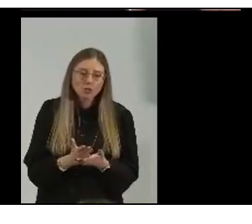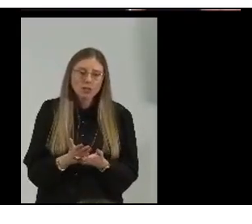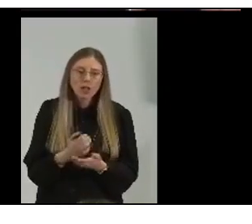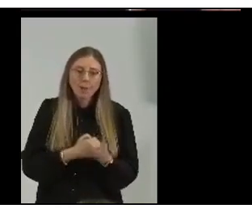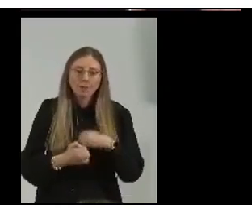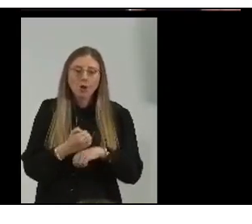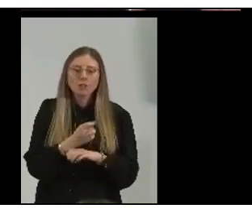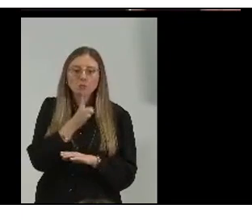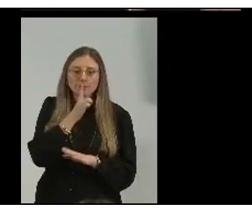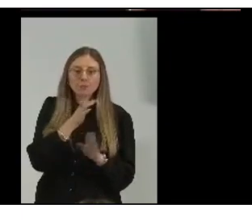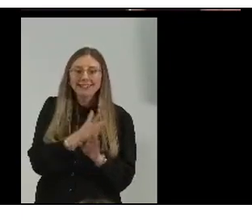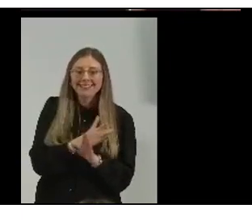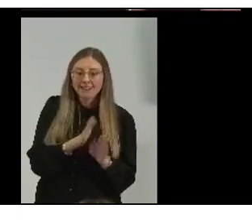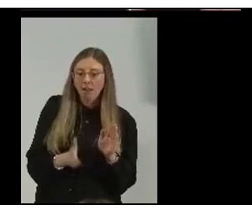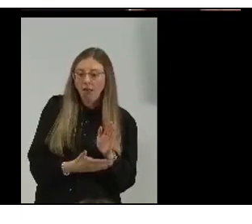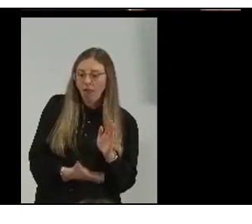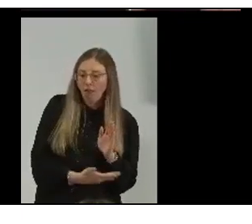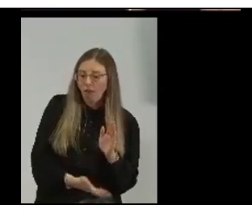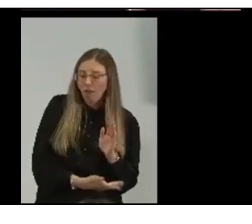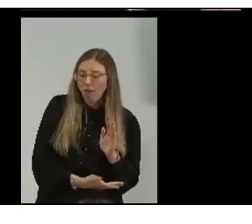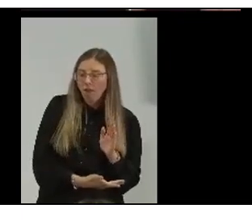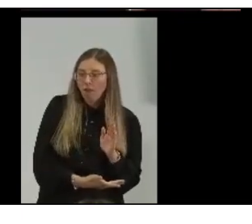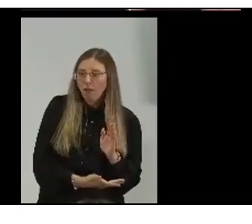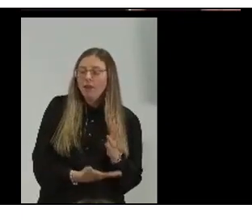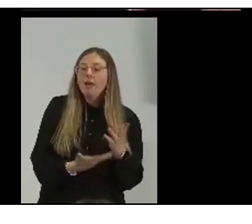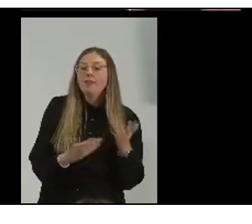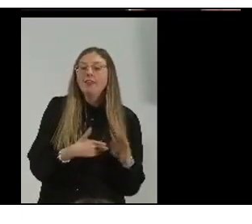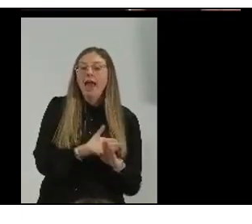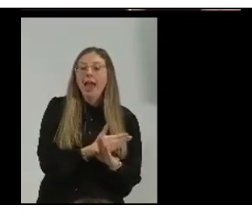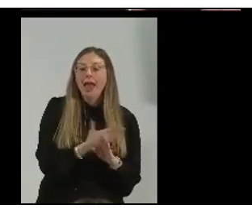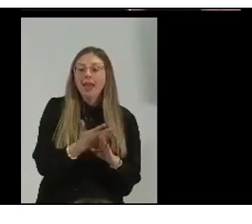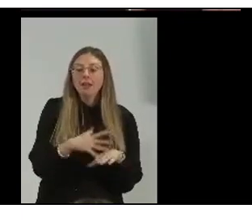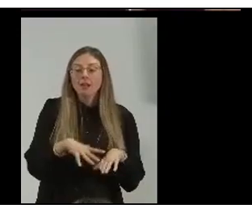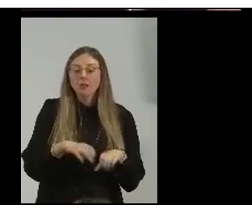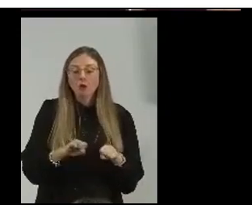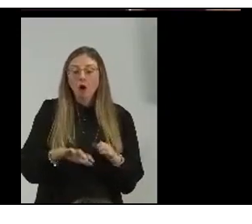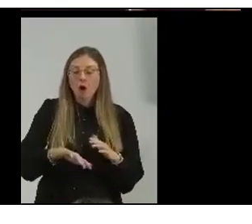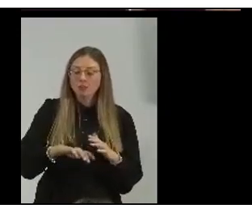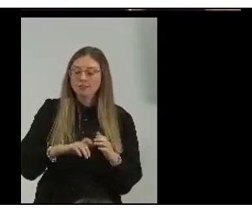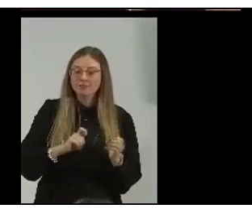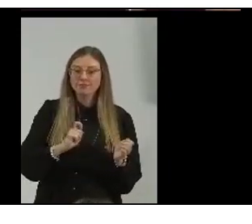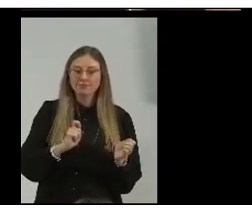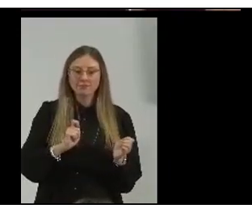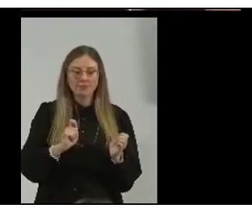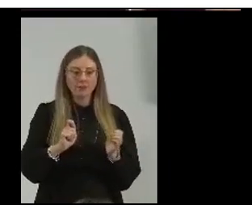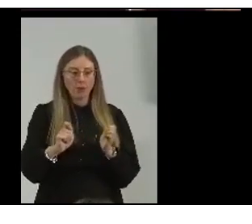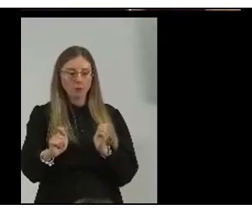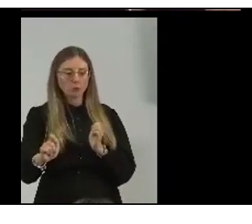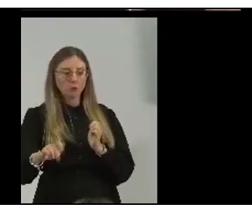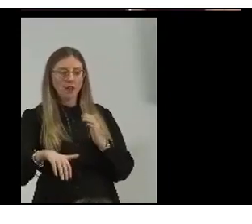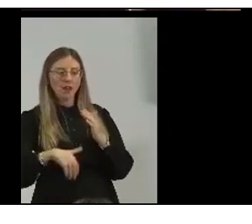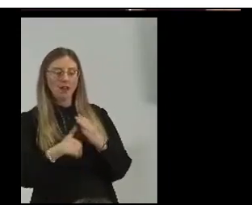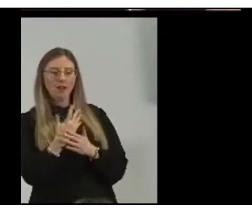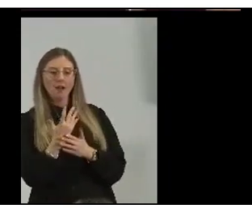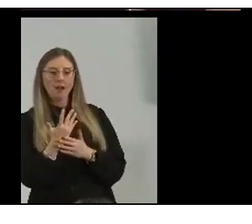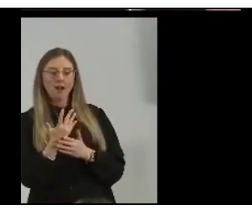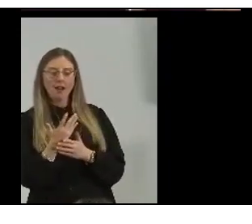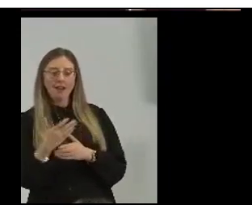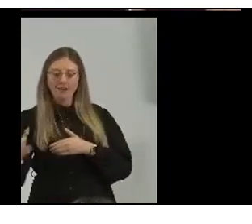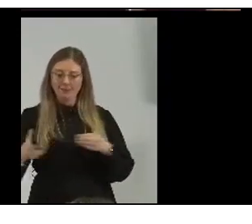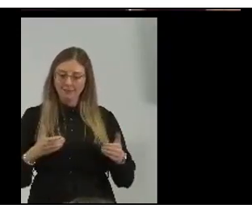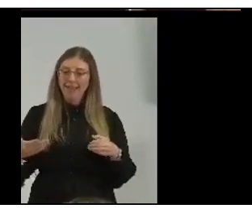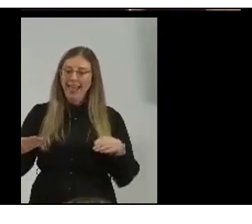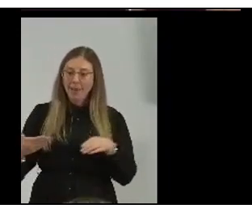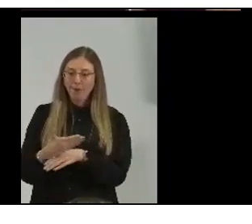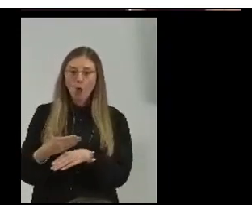hidden, they're seen, but from that perspective. And then we started an evolution to, okay, it's about employment. So we